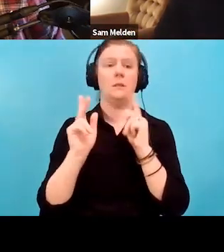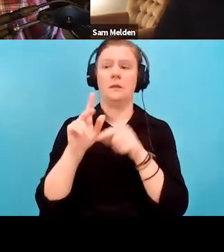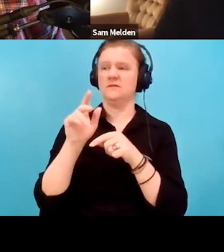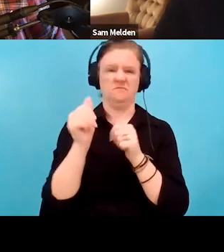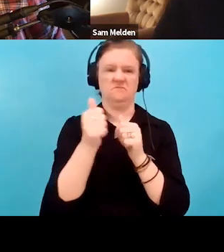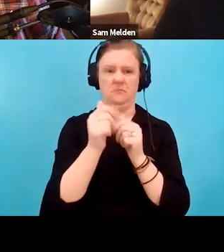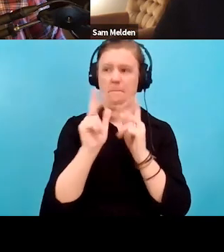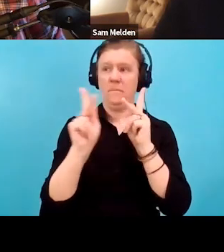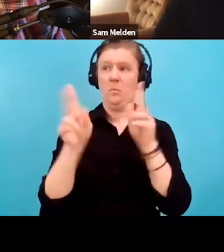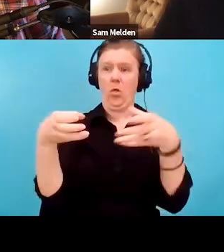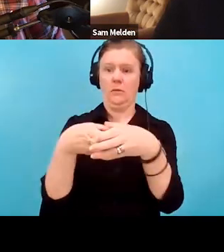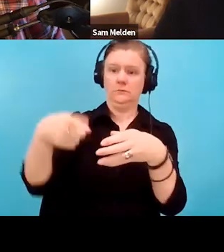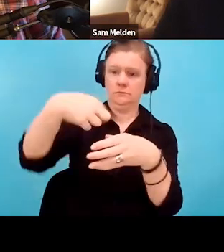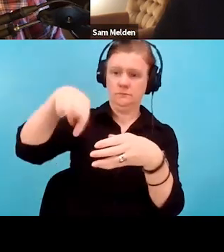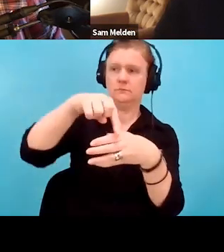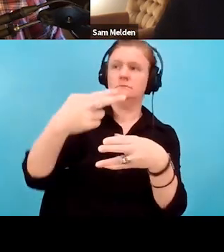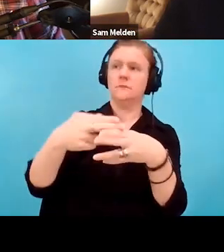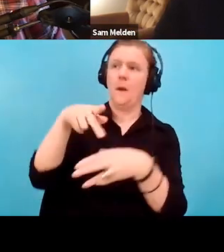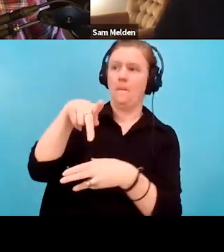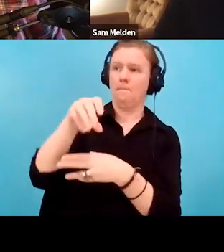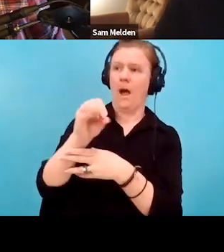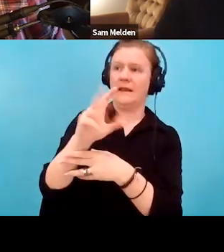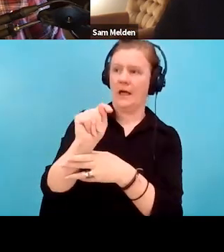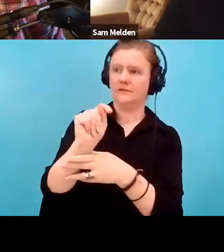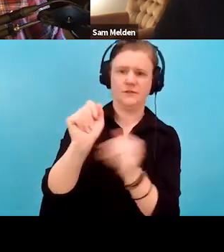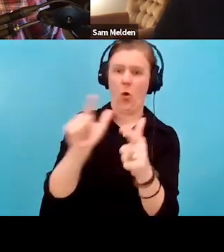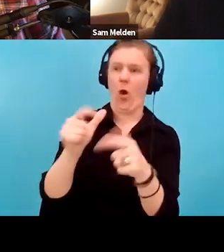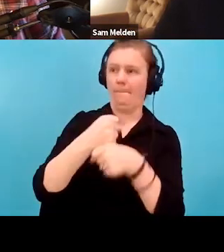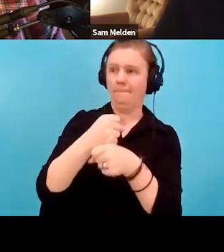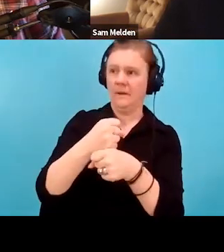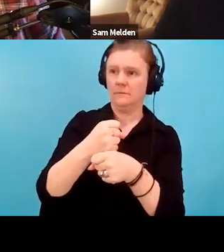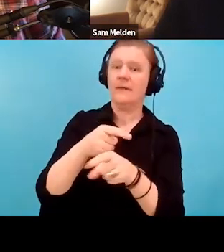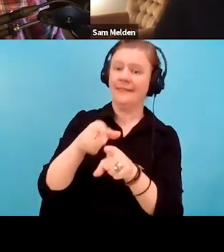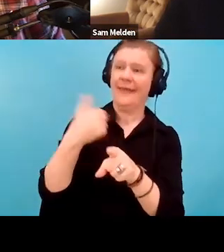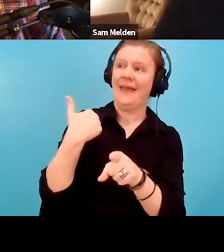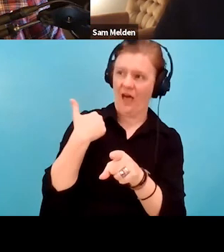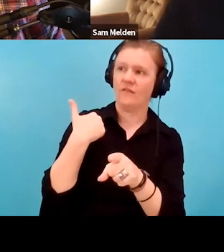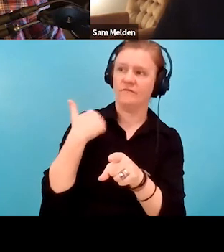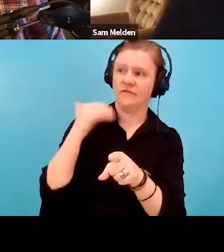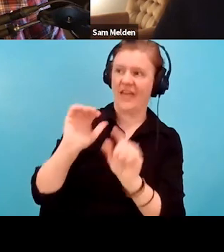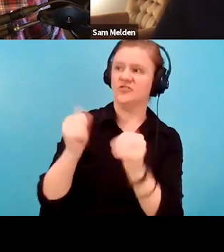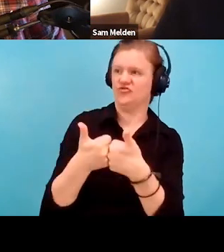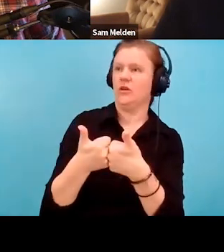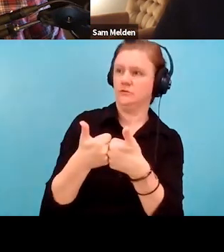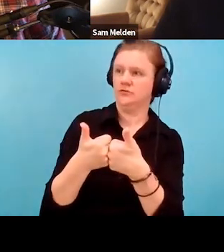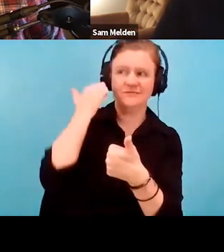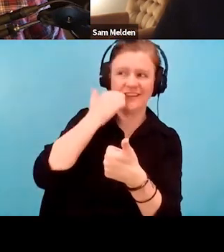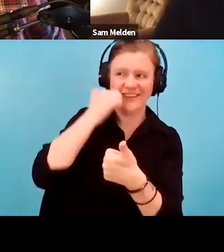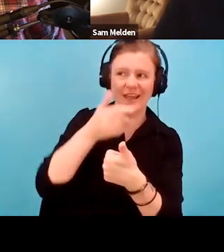podcasters. I find them on Twitter. Who work with this problem or challenge or whatever every